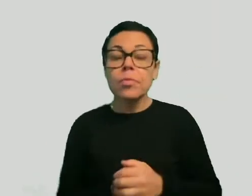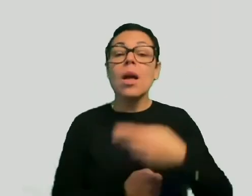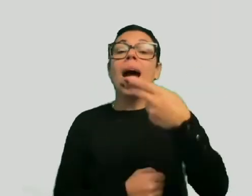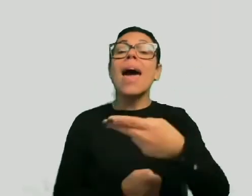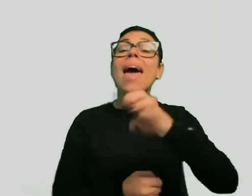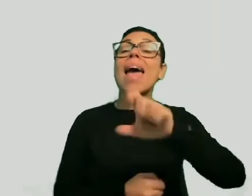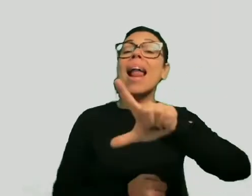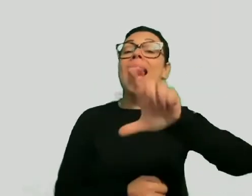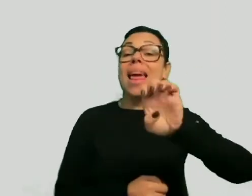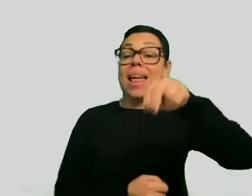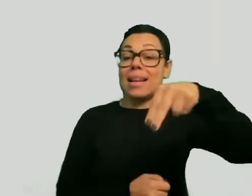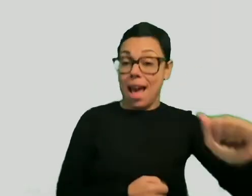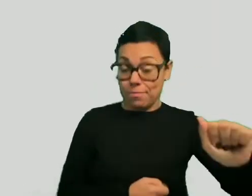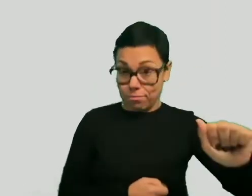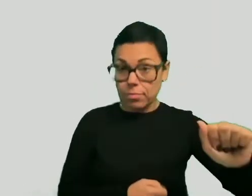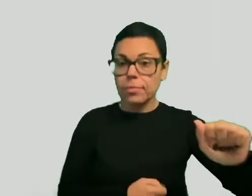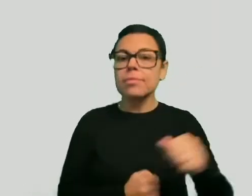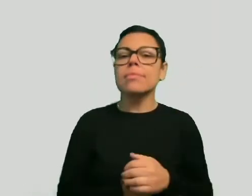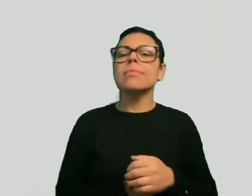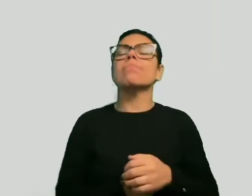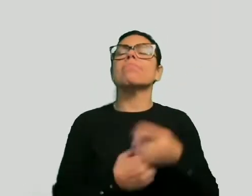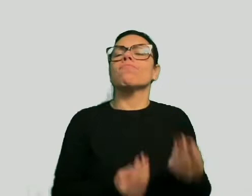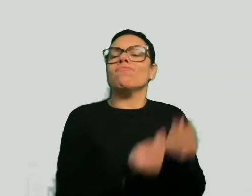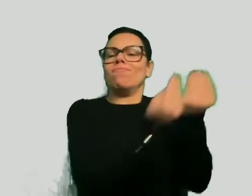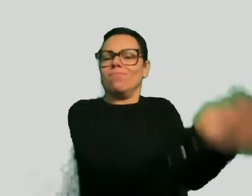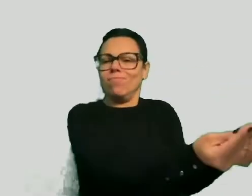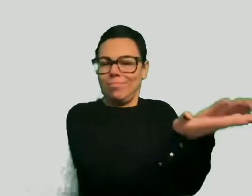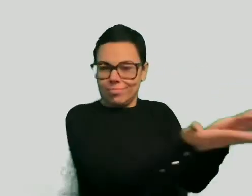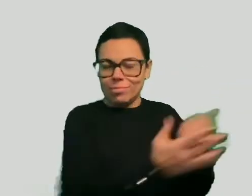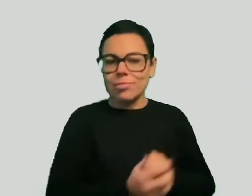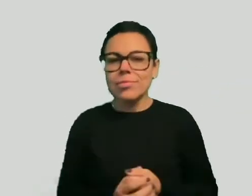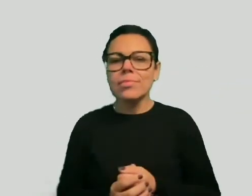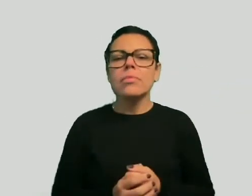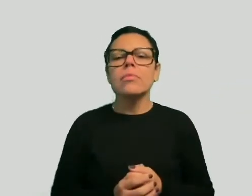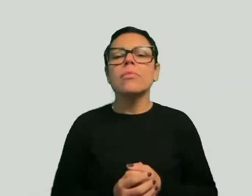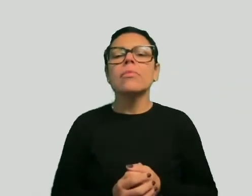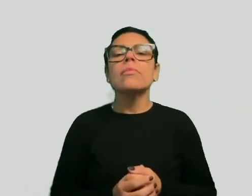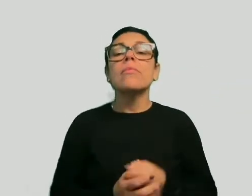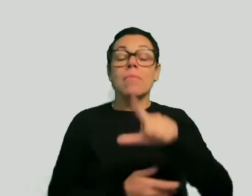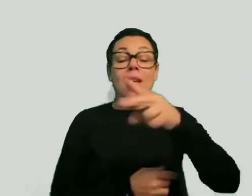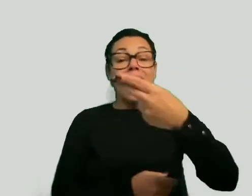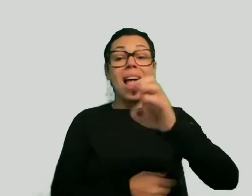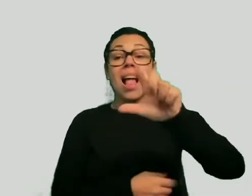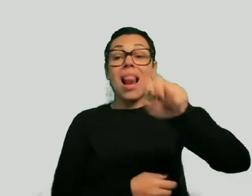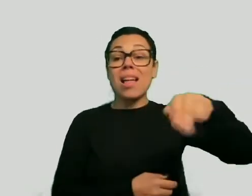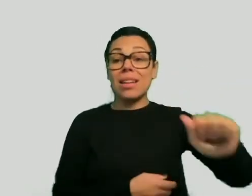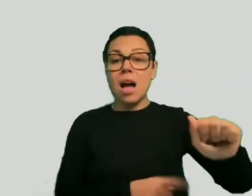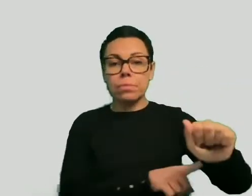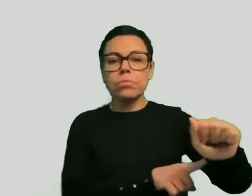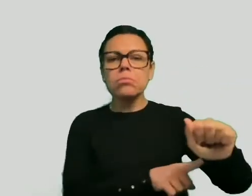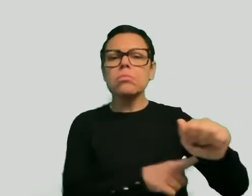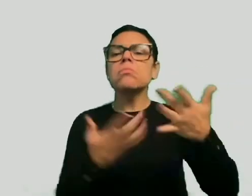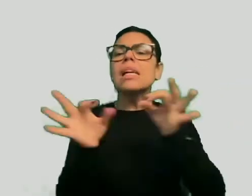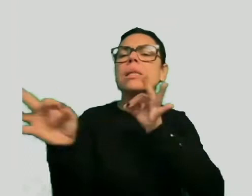give the program. She's so eager. She's going to explain a little bit what gender-responsible public